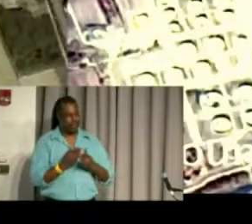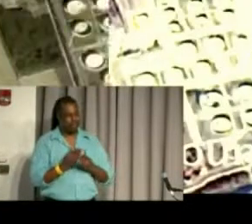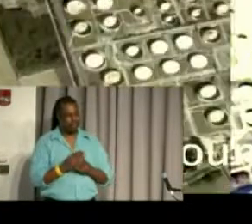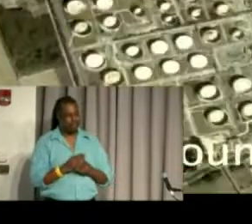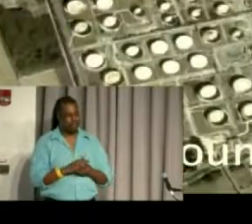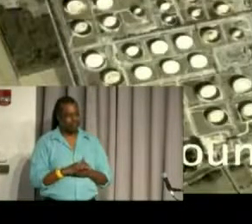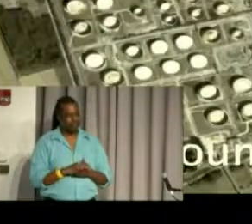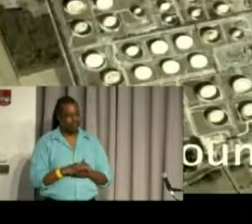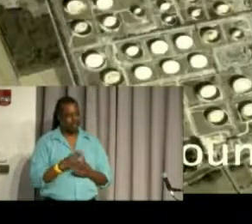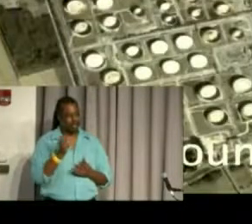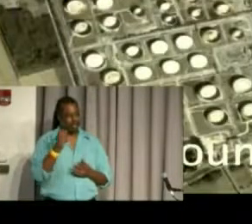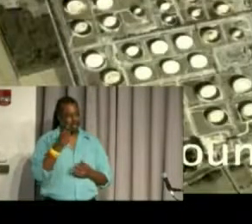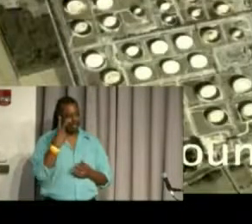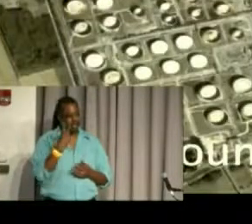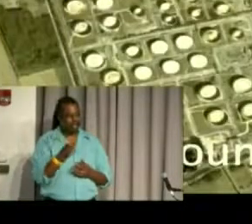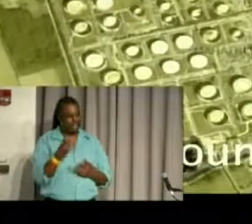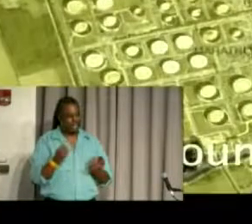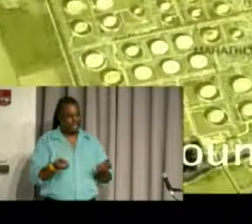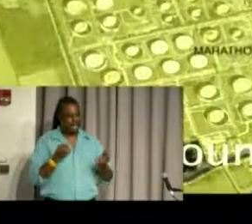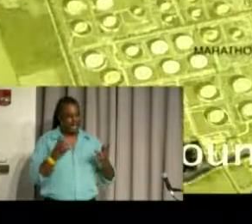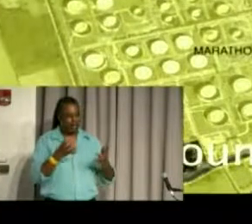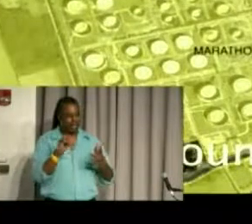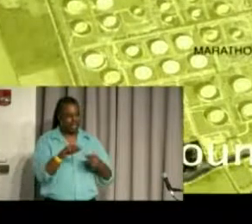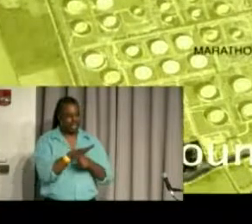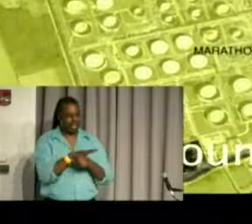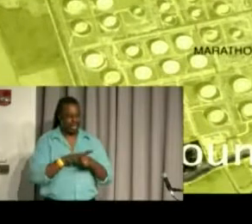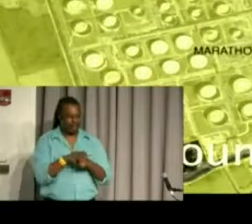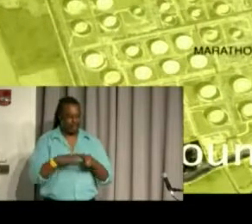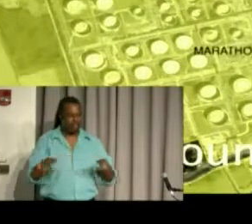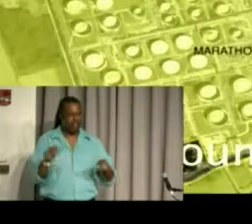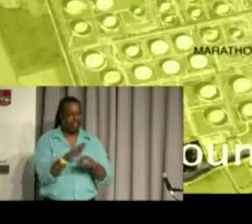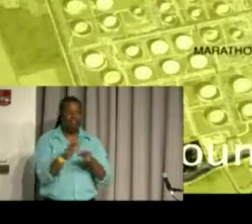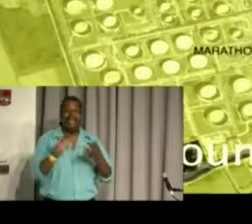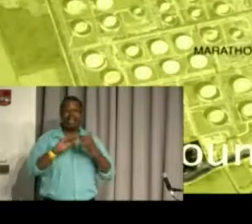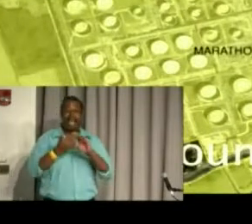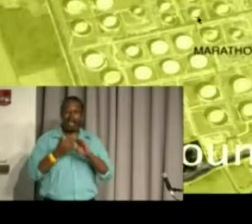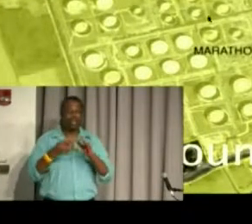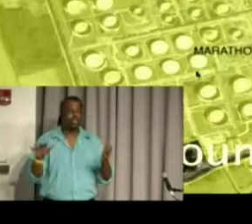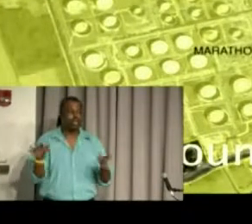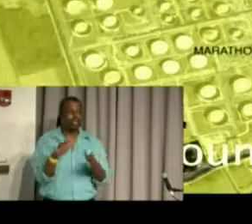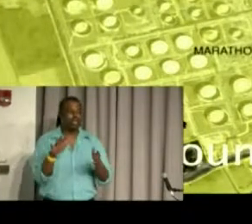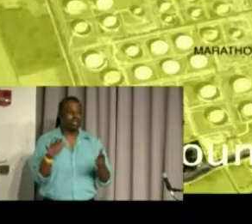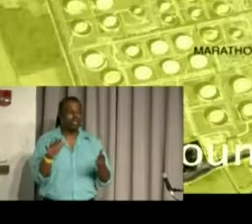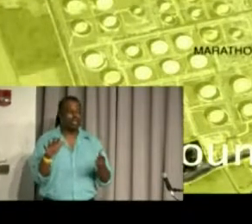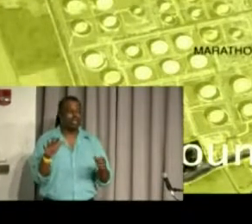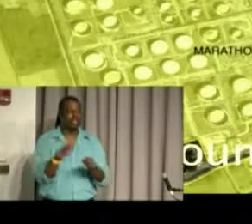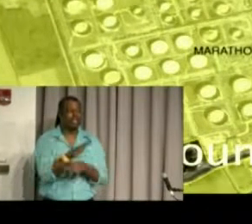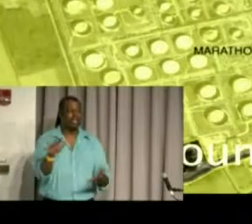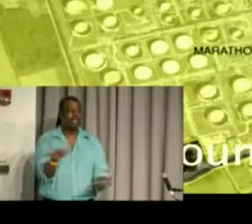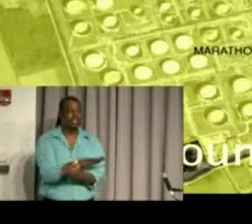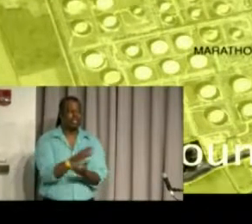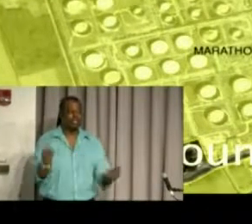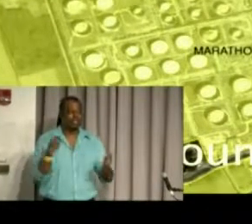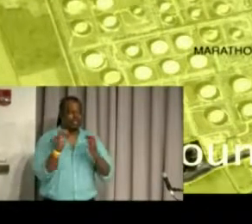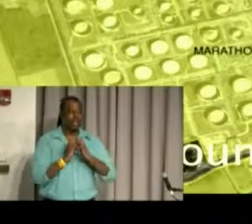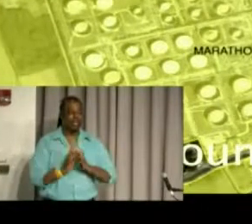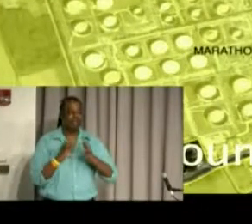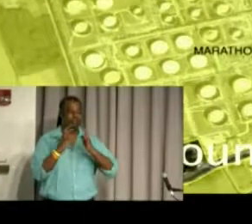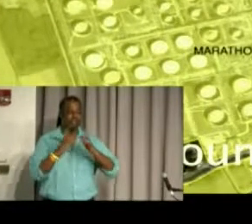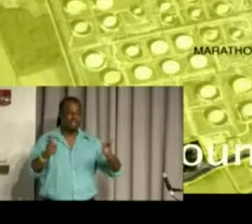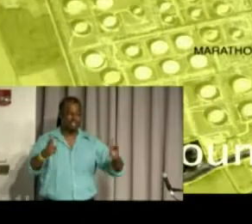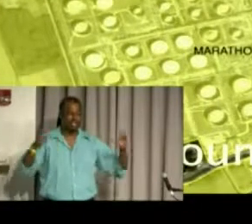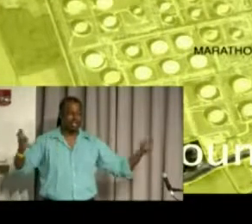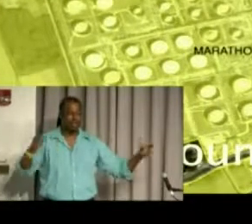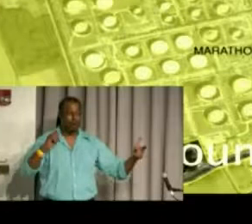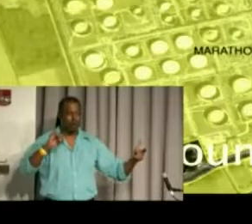photography to see how the town of Lyons has been completely eradicated by the construction of this massive oil